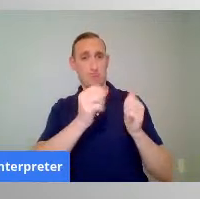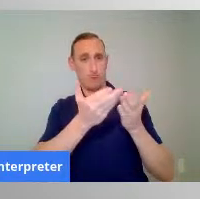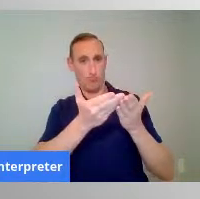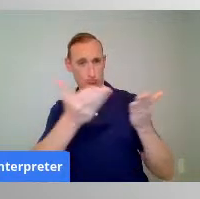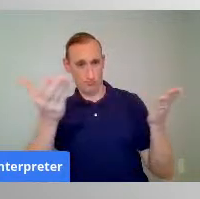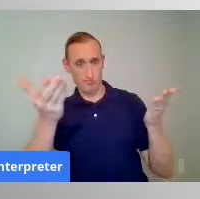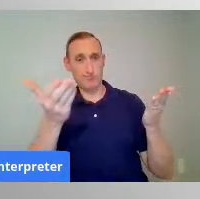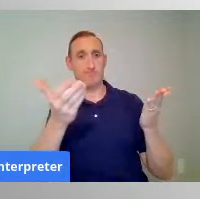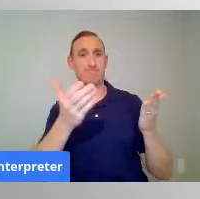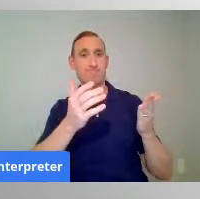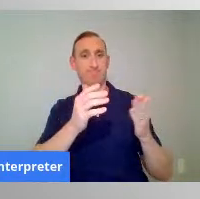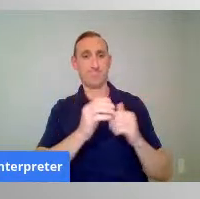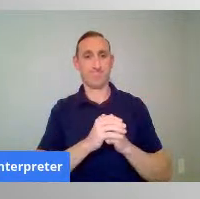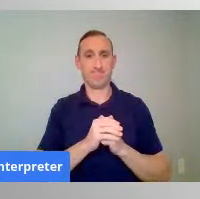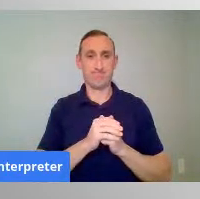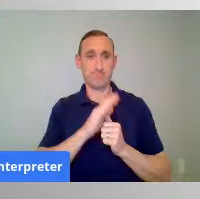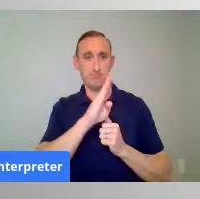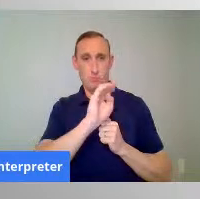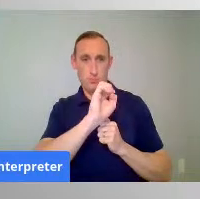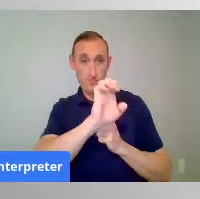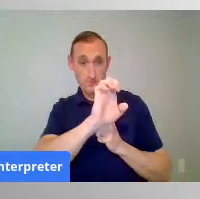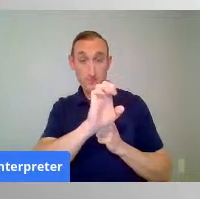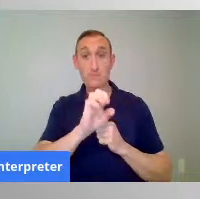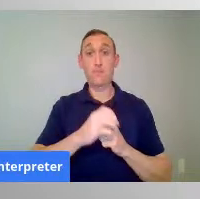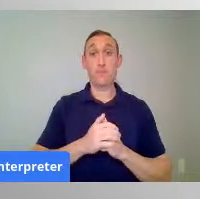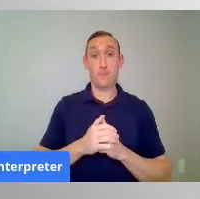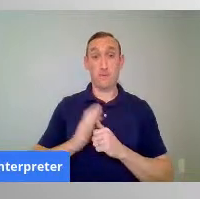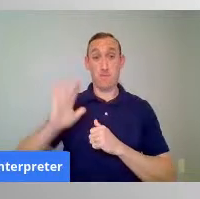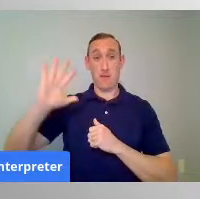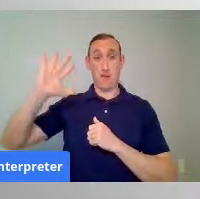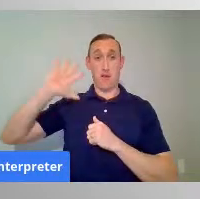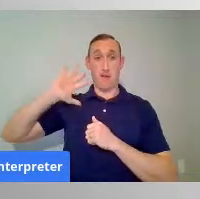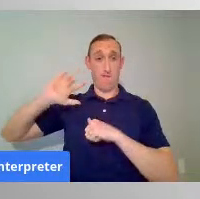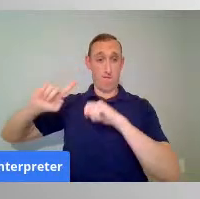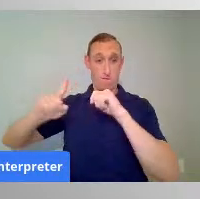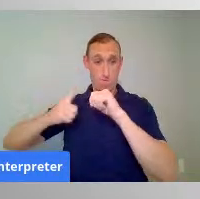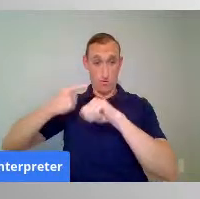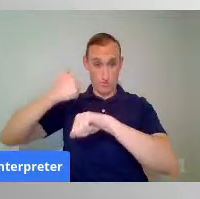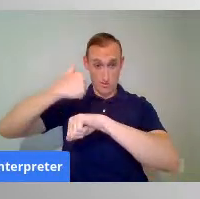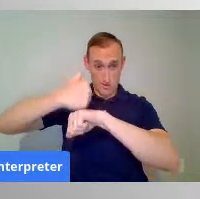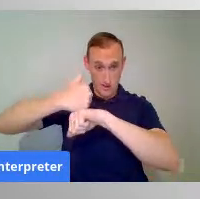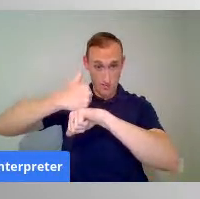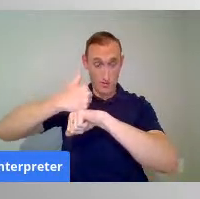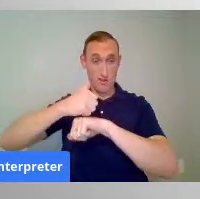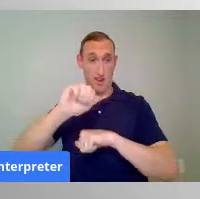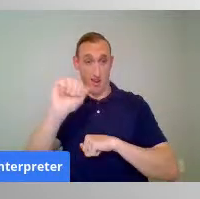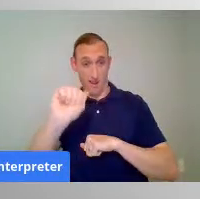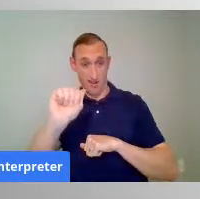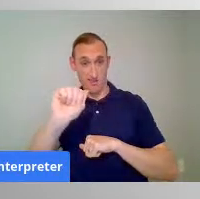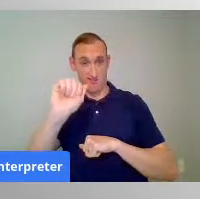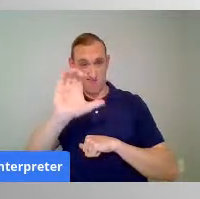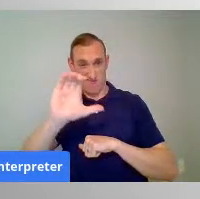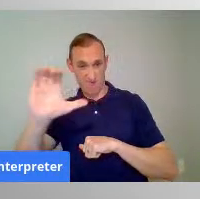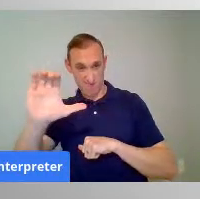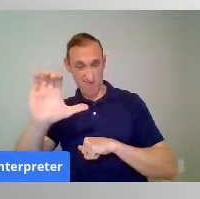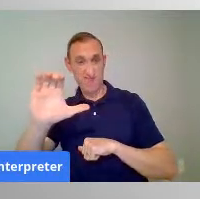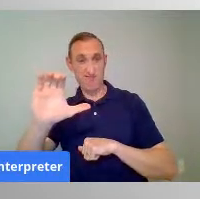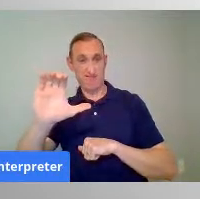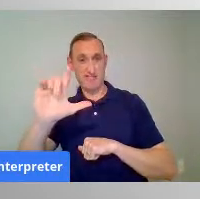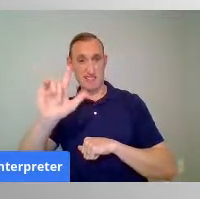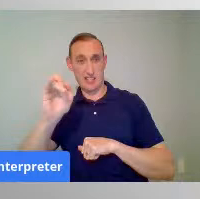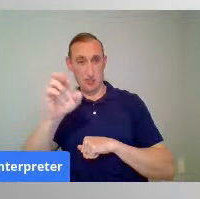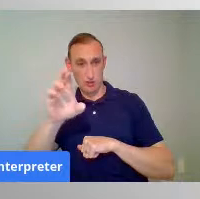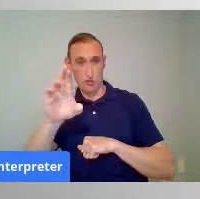pretty exciting for me because I was here when it first started. So this has been a great exercise for me, and I appreciate that